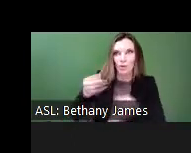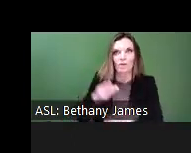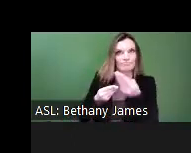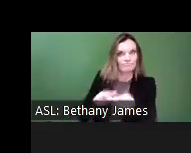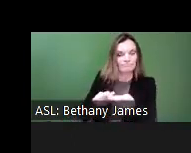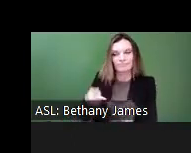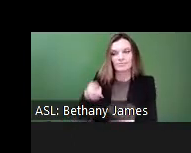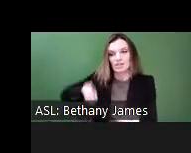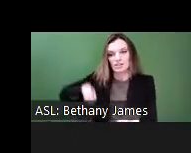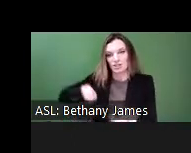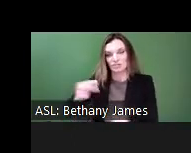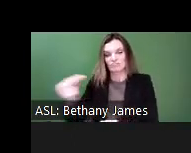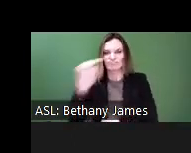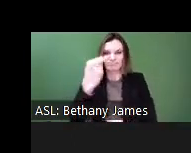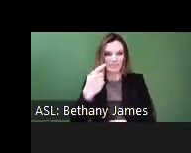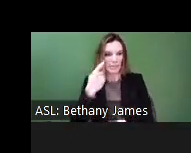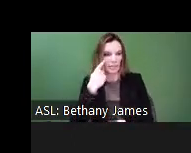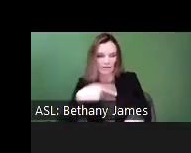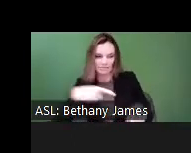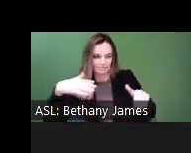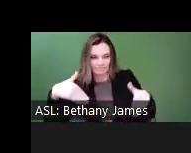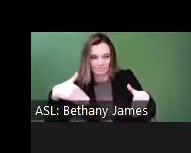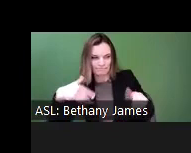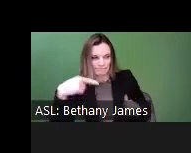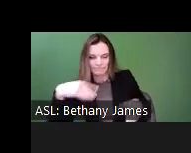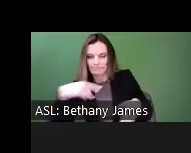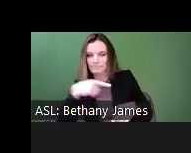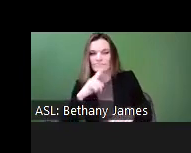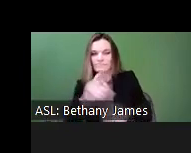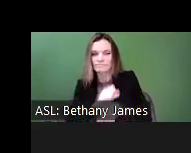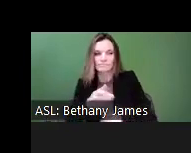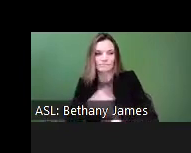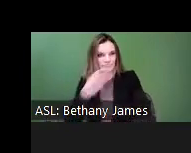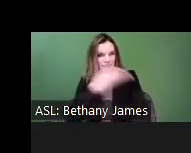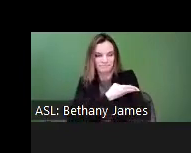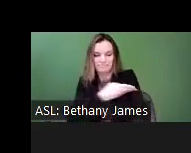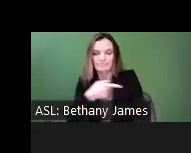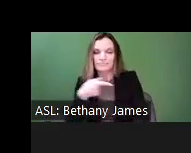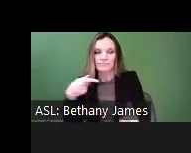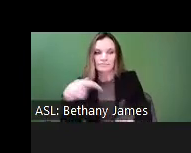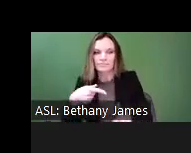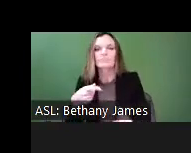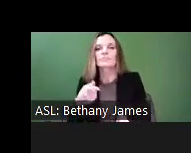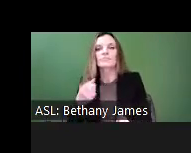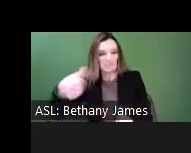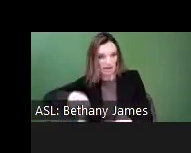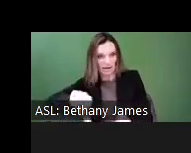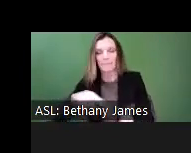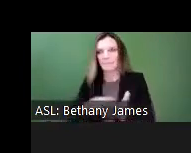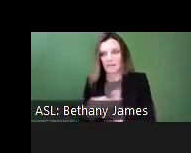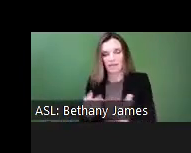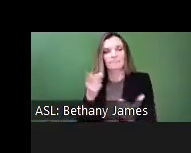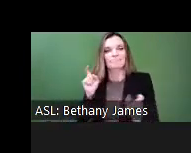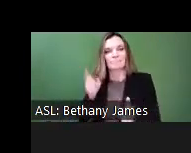don't request, the judge will just deny it, and that's automatically 3 years. You could ask the court to consider a shorter